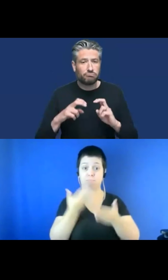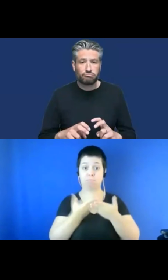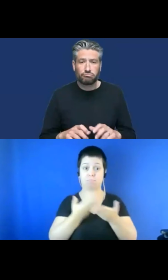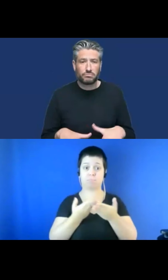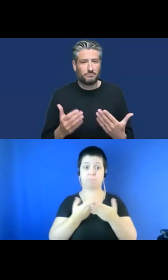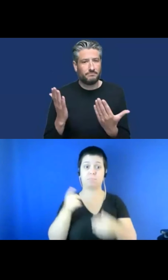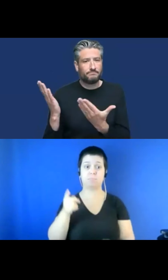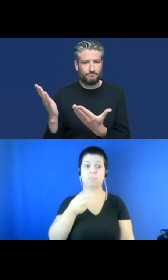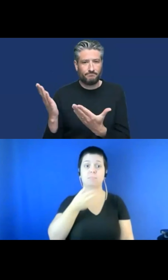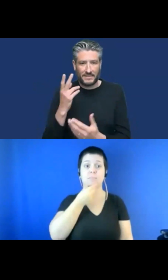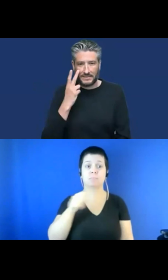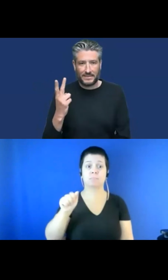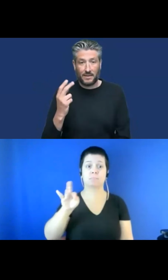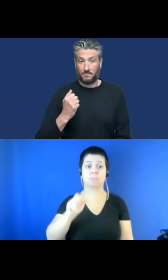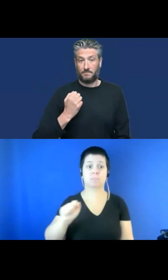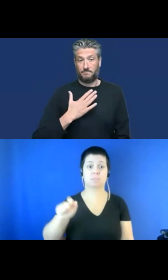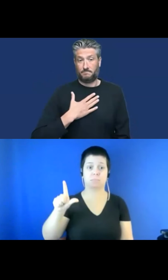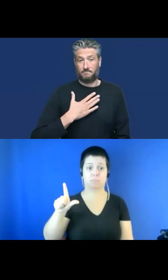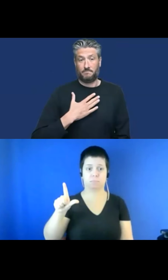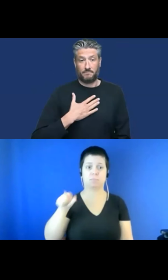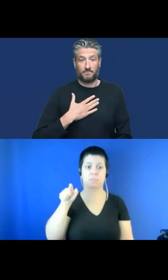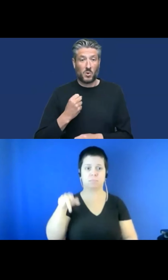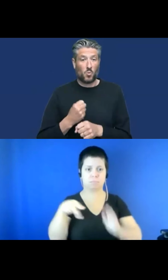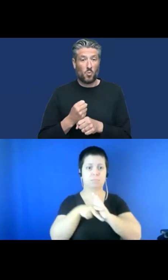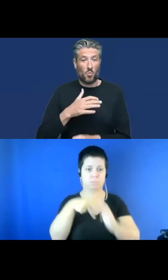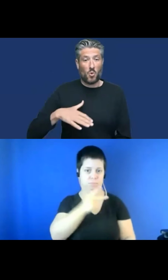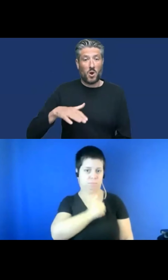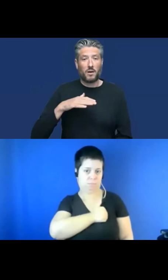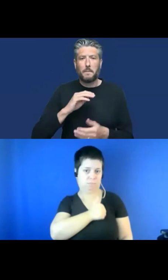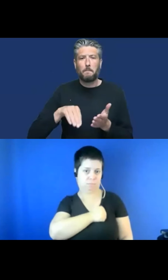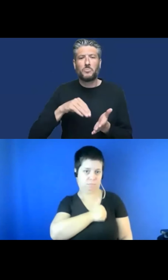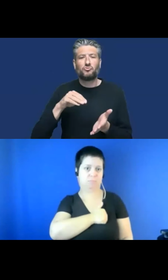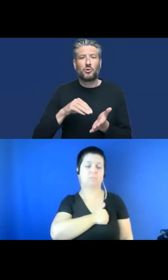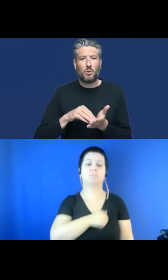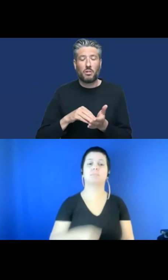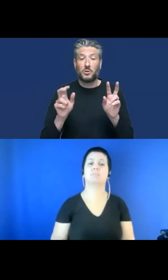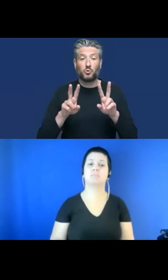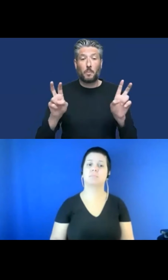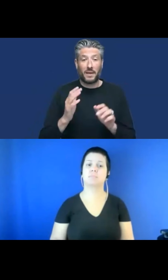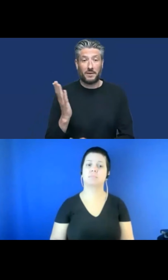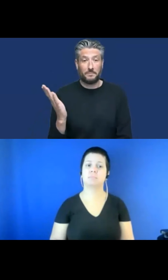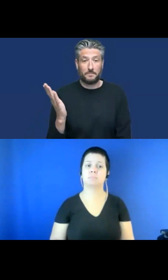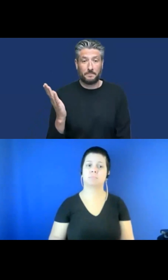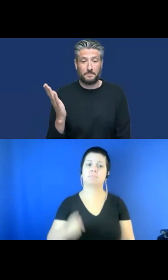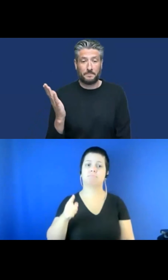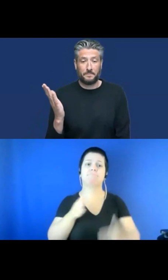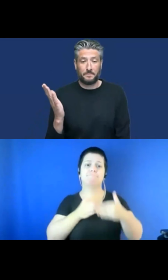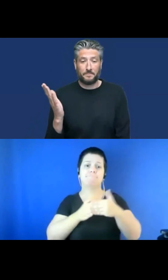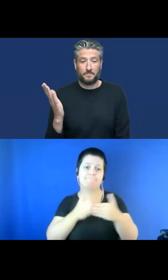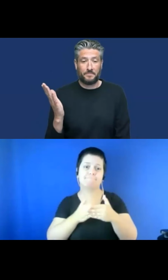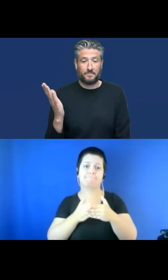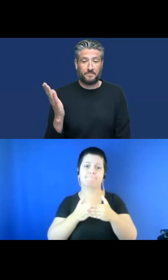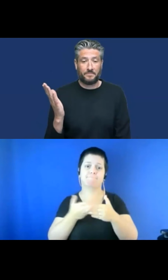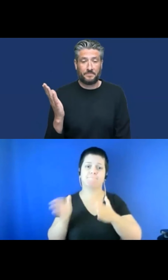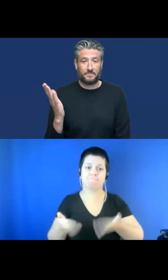comes from our lab in Montreal, and it's entitled Barriers and Facilitators that Influence Social Participation in Older